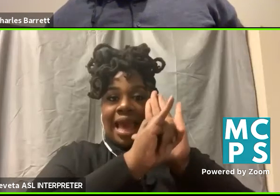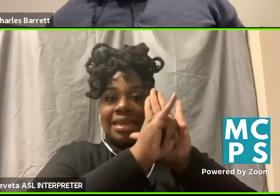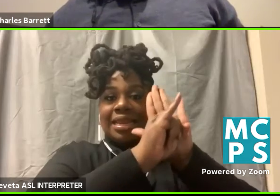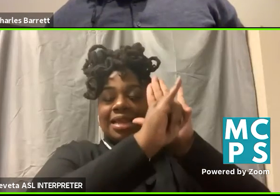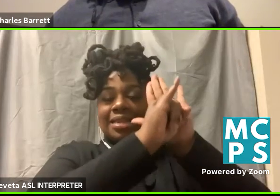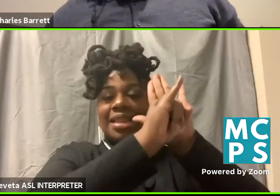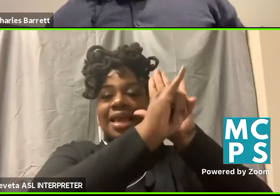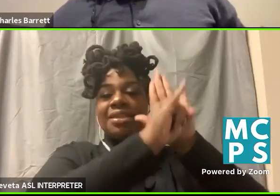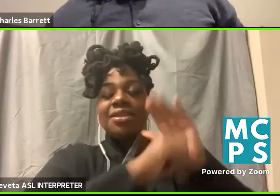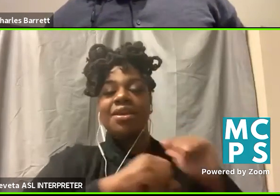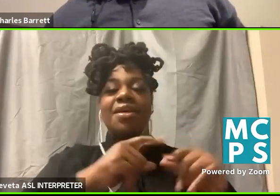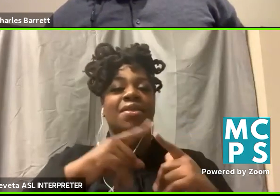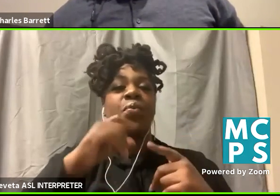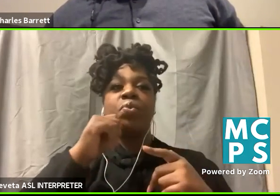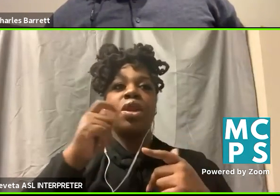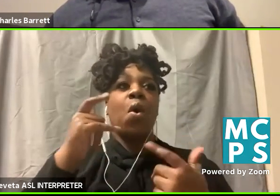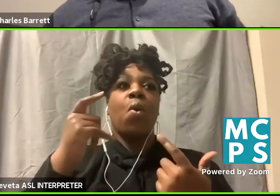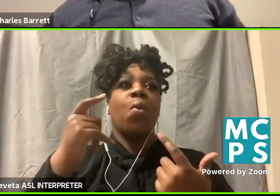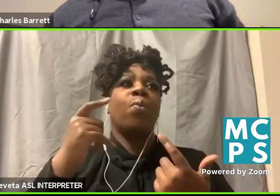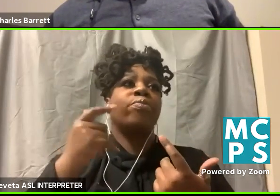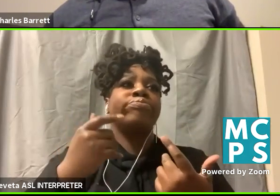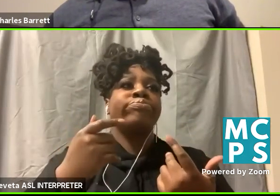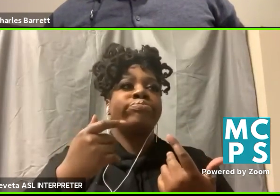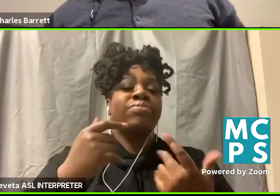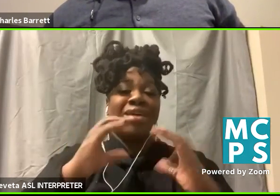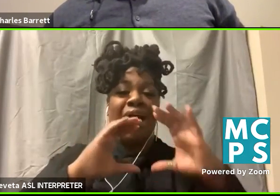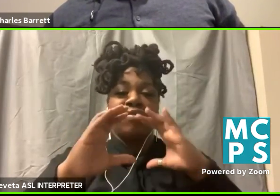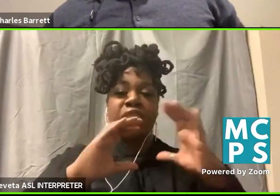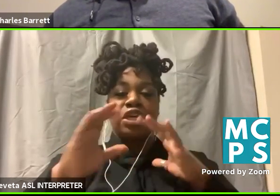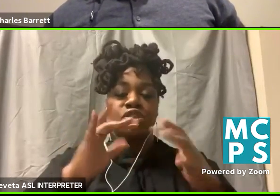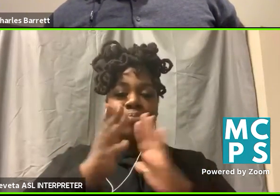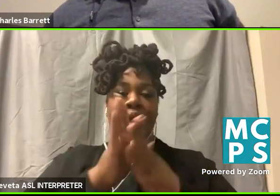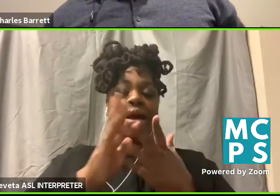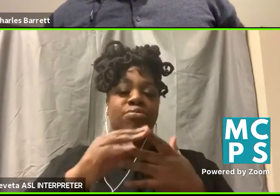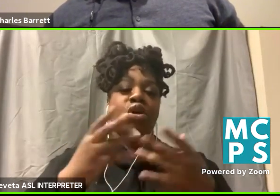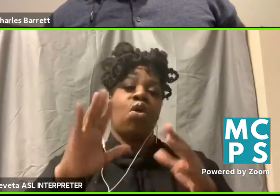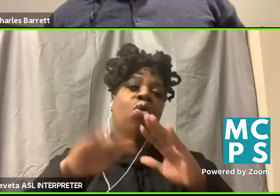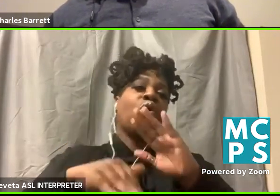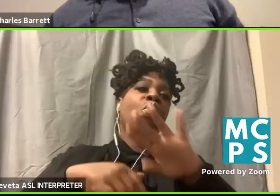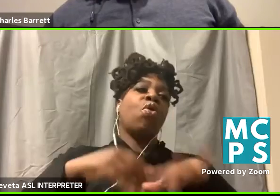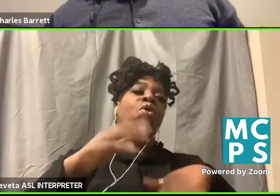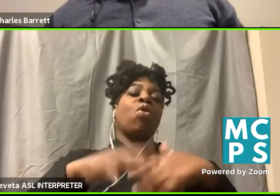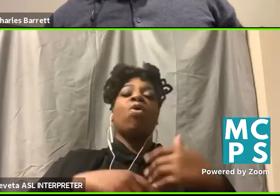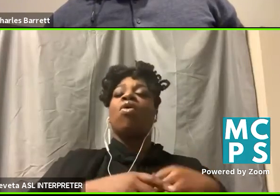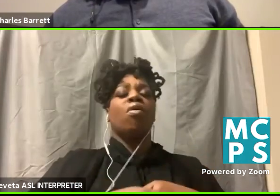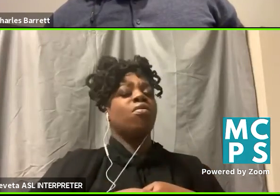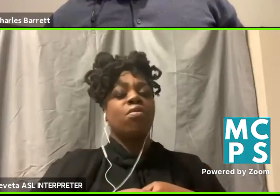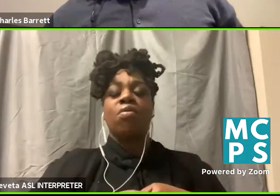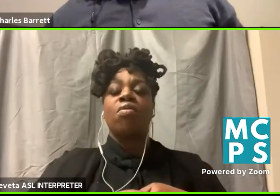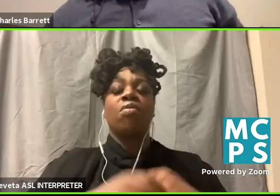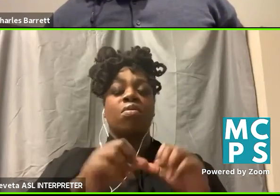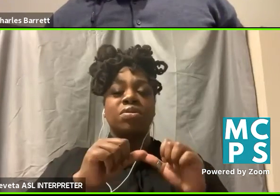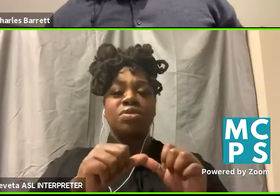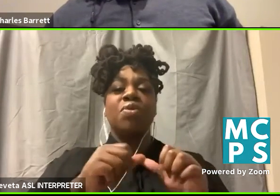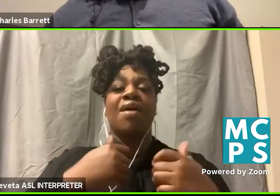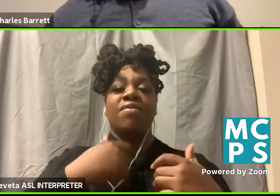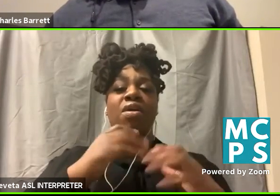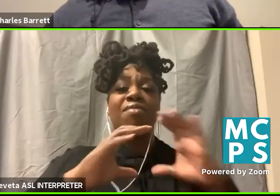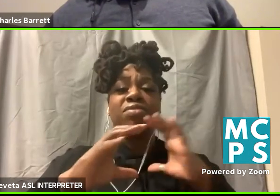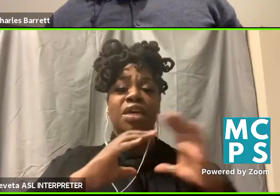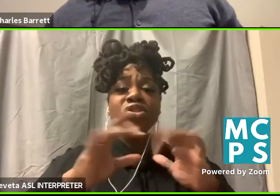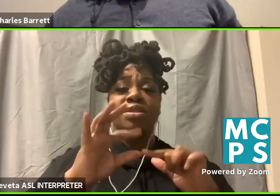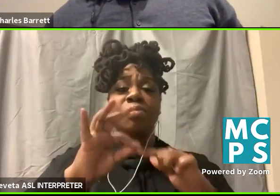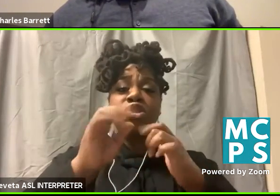dilute the conversations that we're having, right? Sometimes, you know, when we talk about even Latino communities, that what